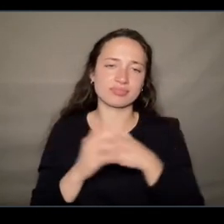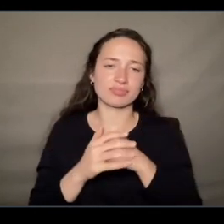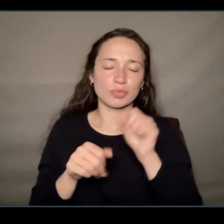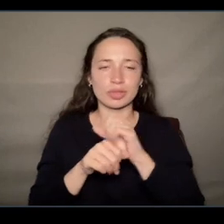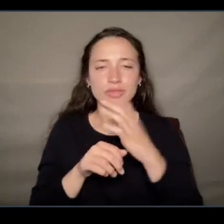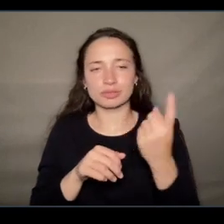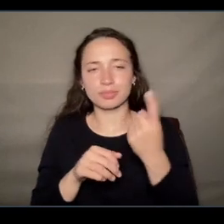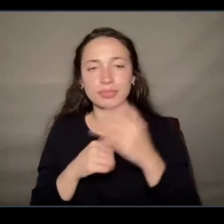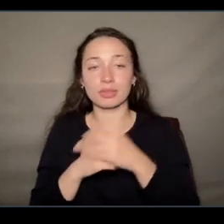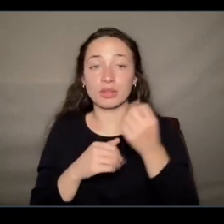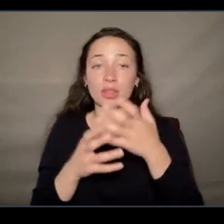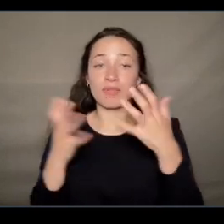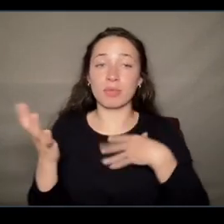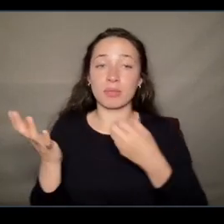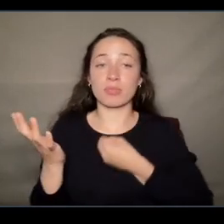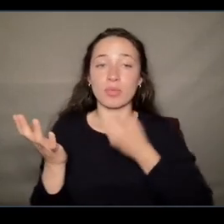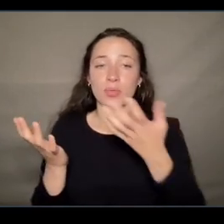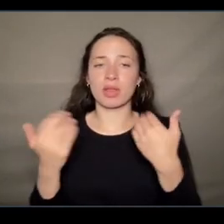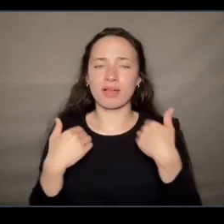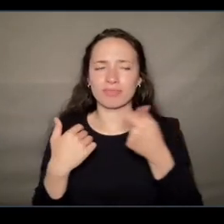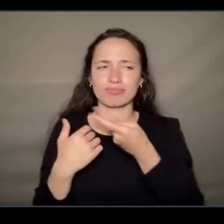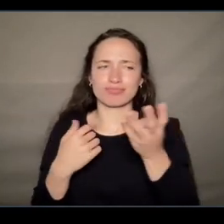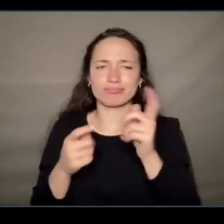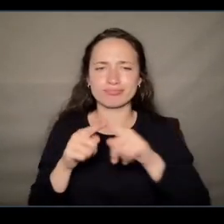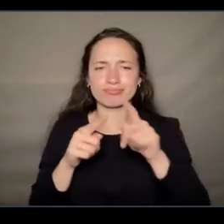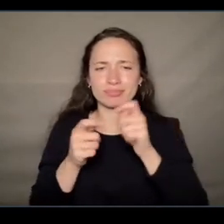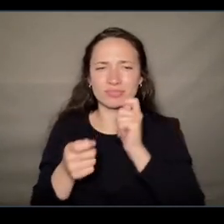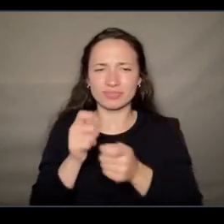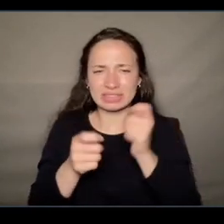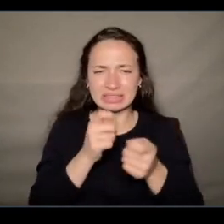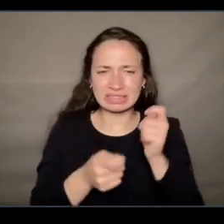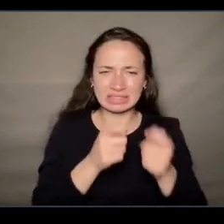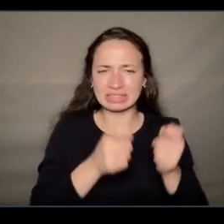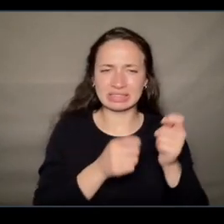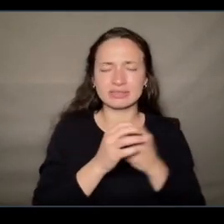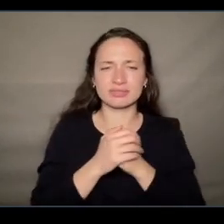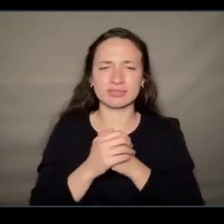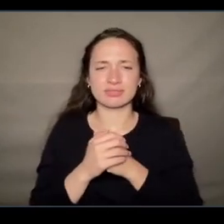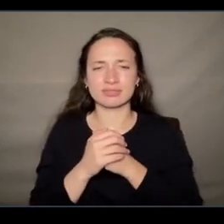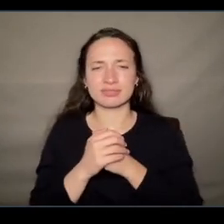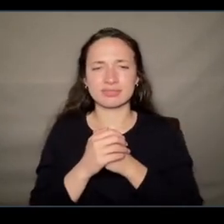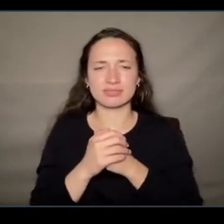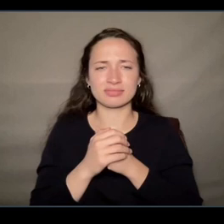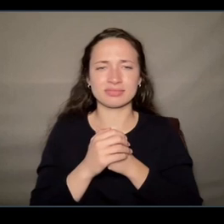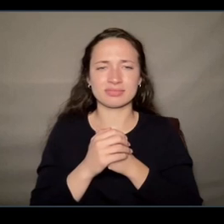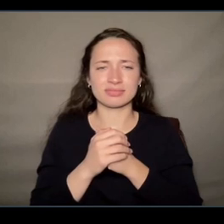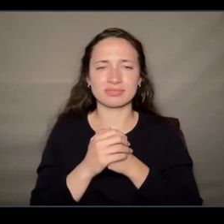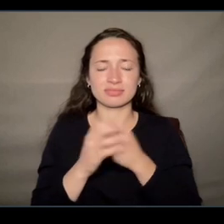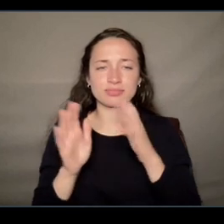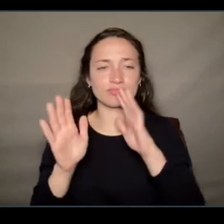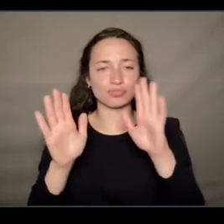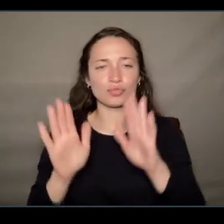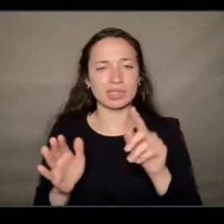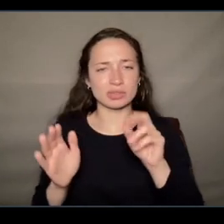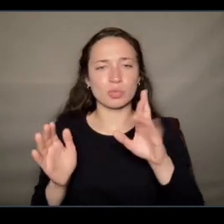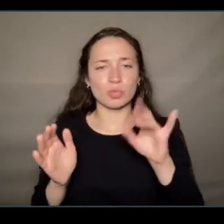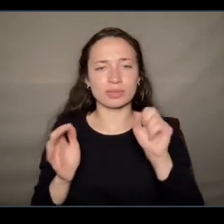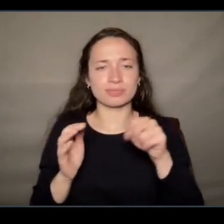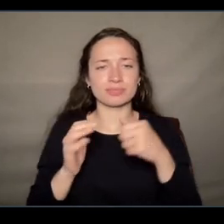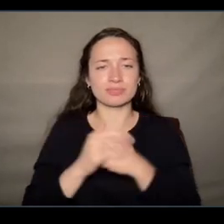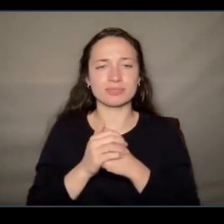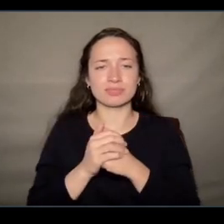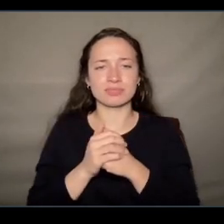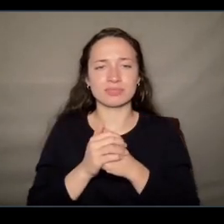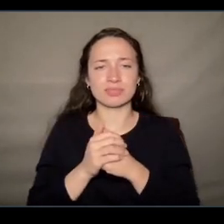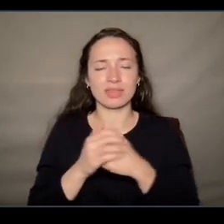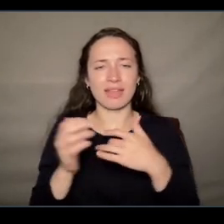then a lot of my poems have, quite a few revisions. But it was great, Tori. I